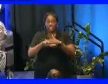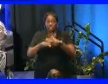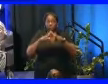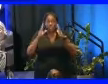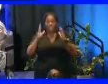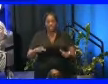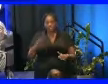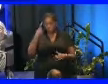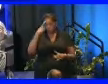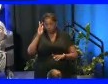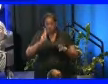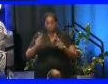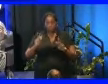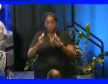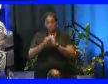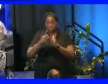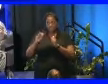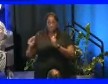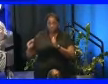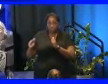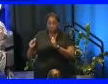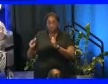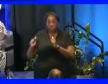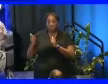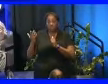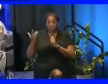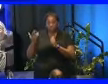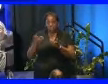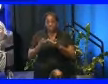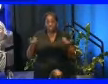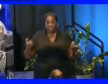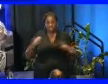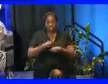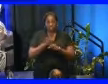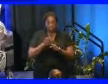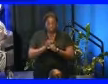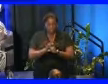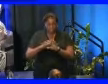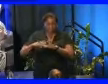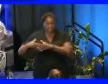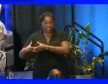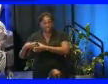housing for folks with disabilities, because then you've just created an institution.